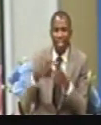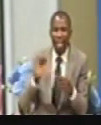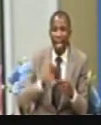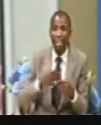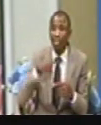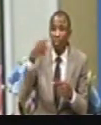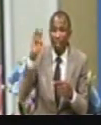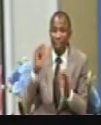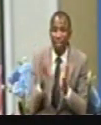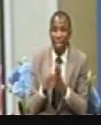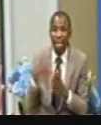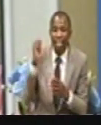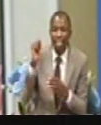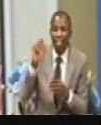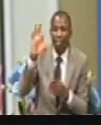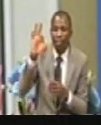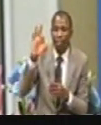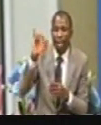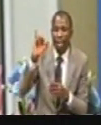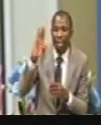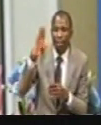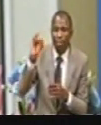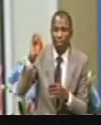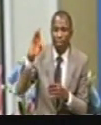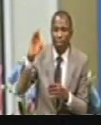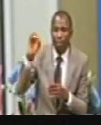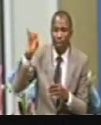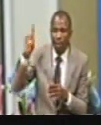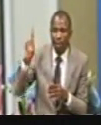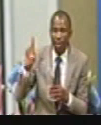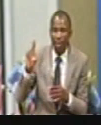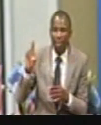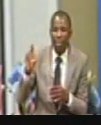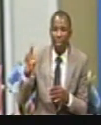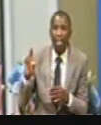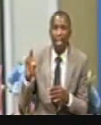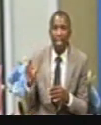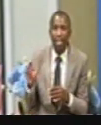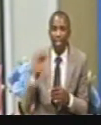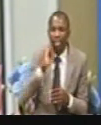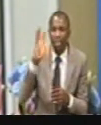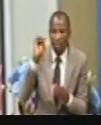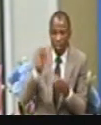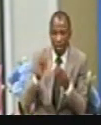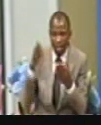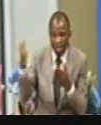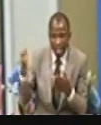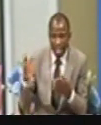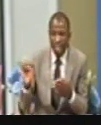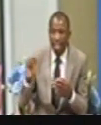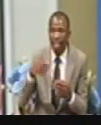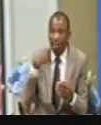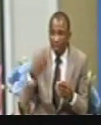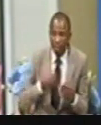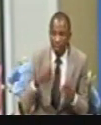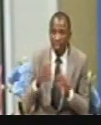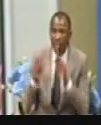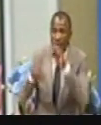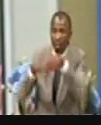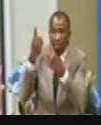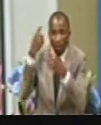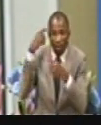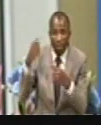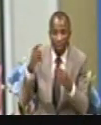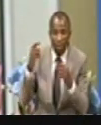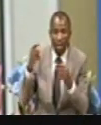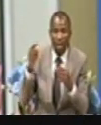for testimony because I was not feeling pain. And I told them that I believe the fibroid is no longer there. They said, well, I